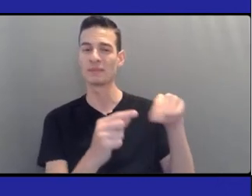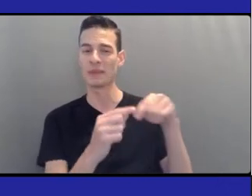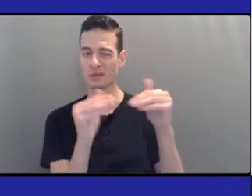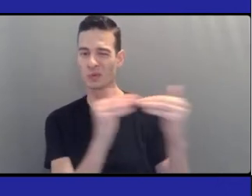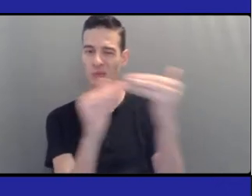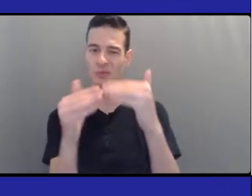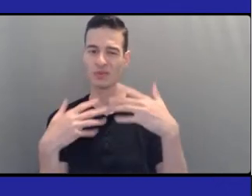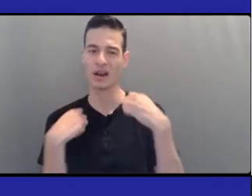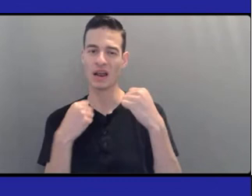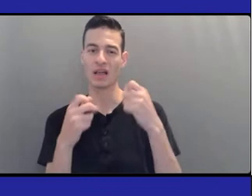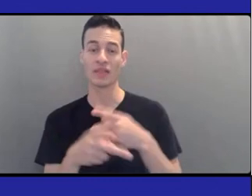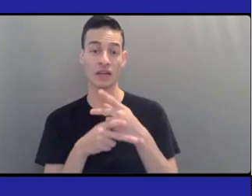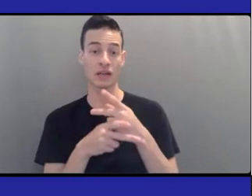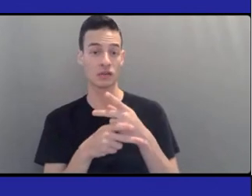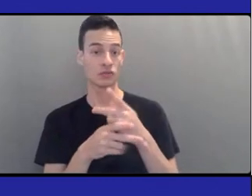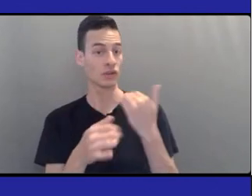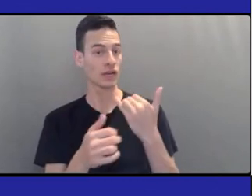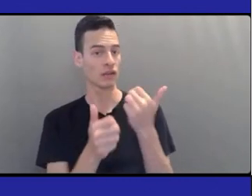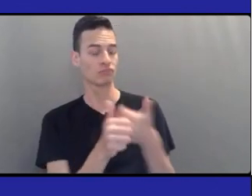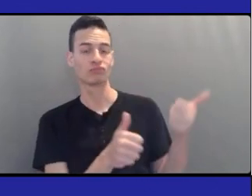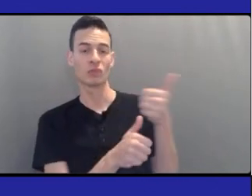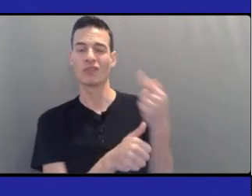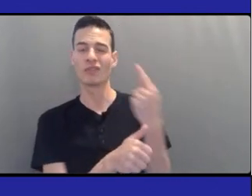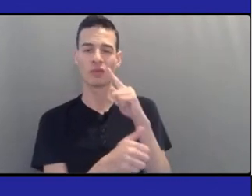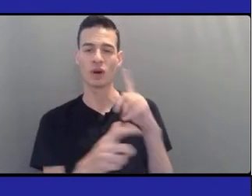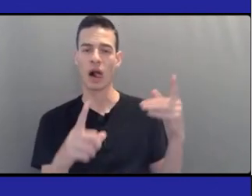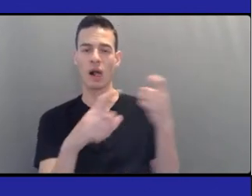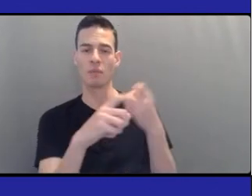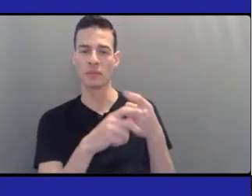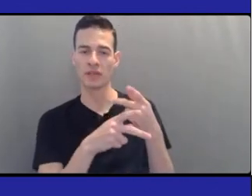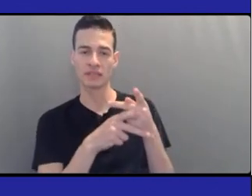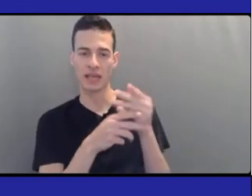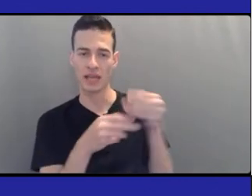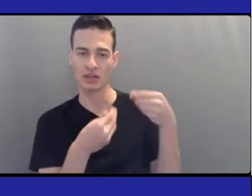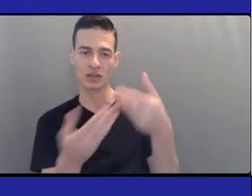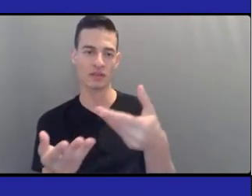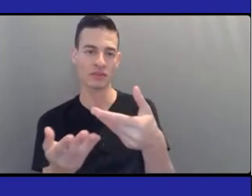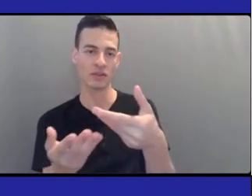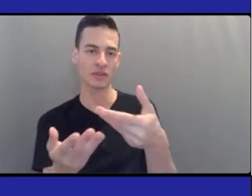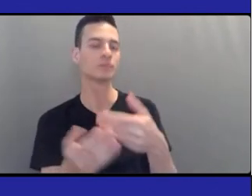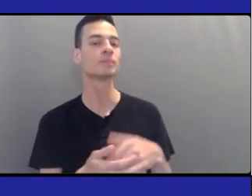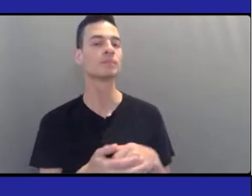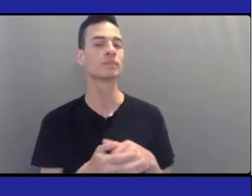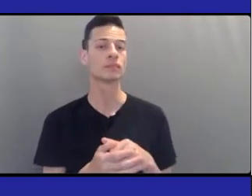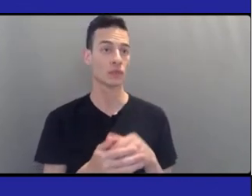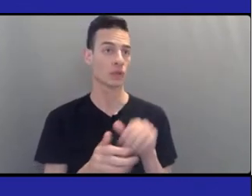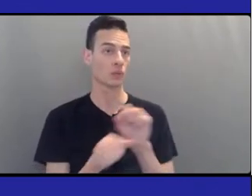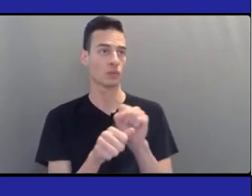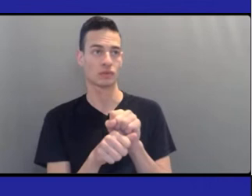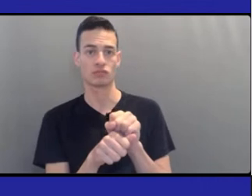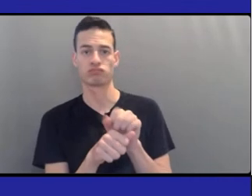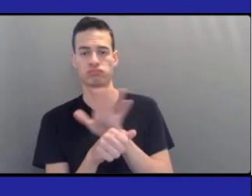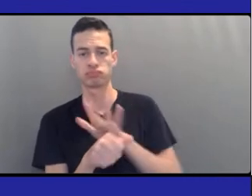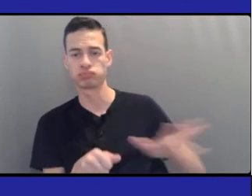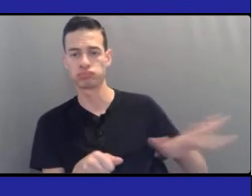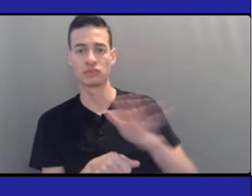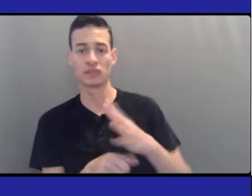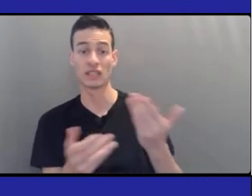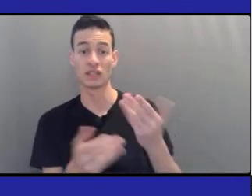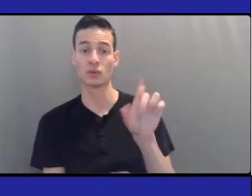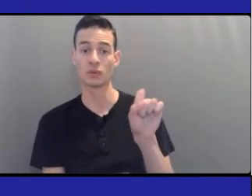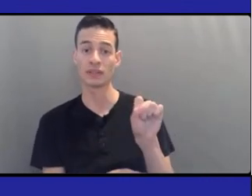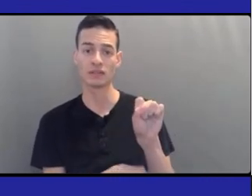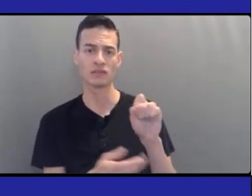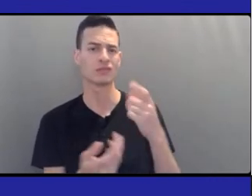Care Delivery at the Center for Home Care Strategies, which works nationwide to improve innovation